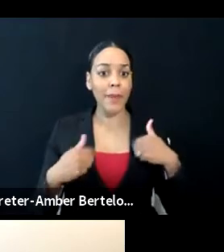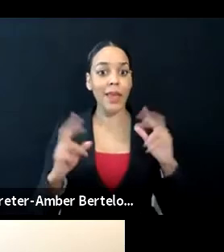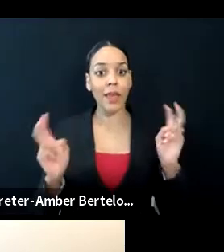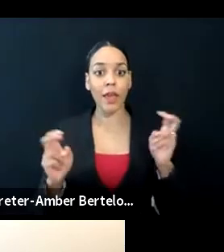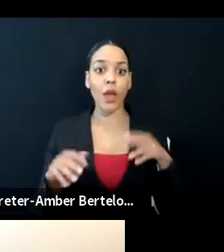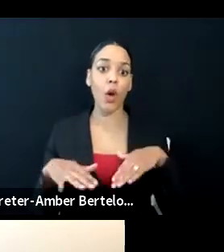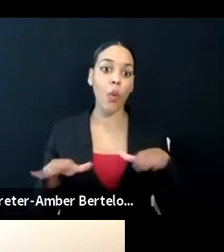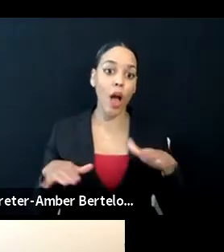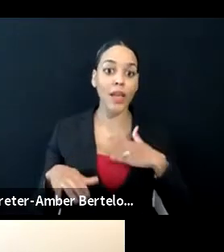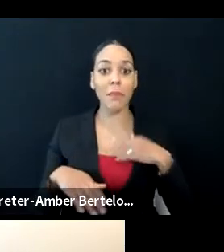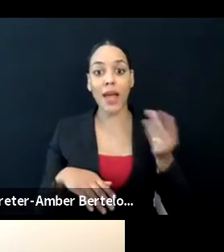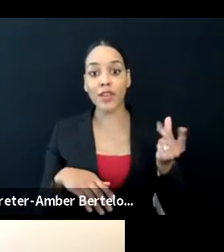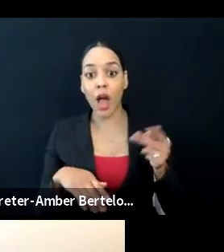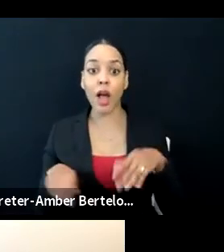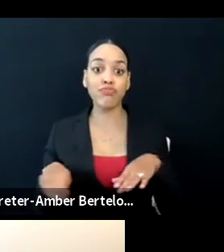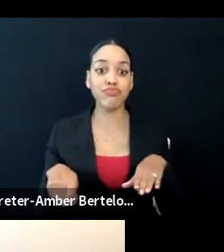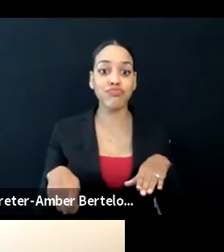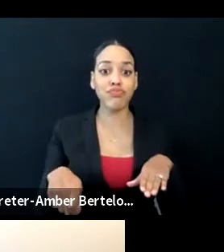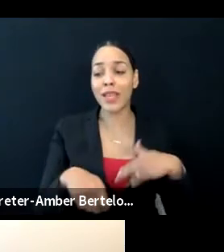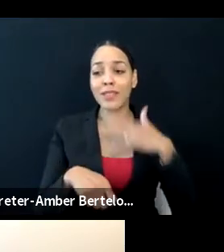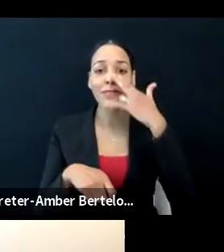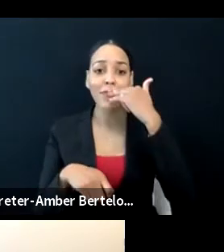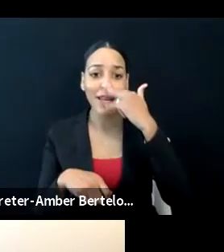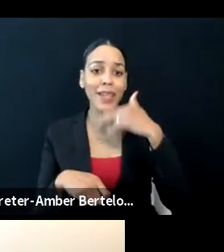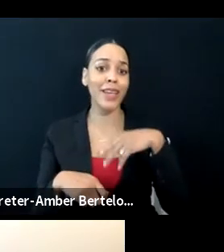It's so funny. It's so hilarious. It's a show.